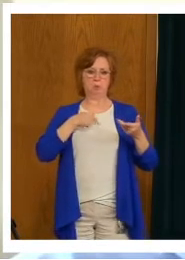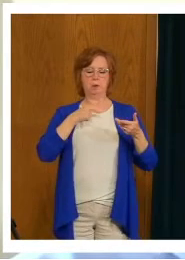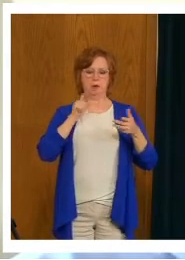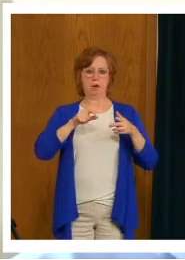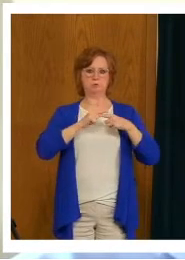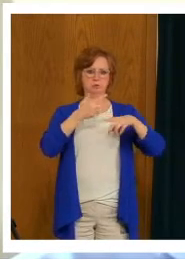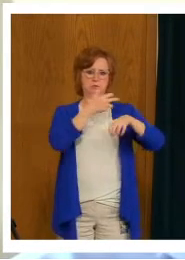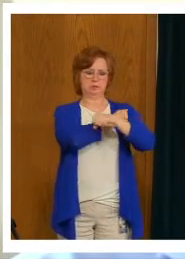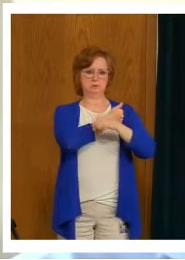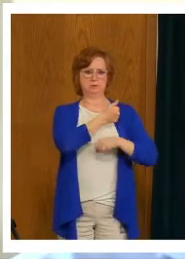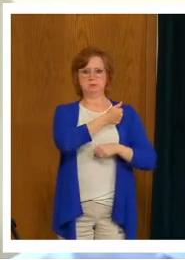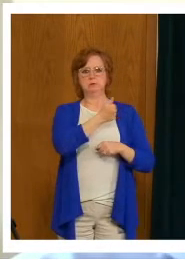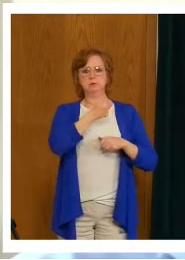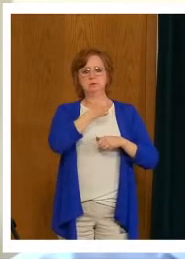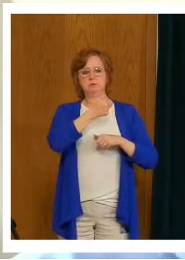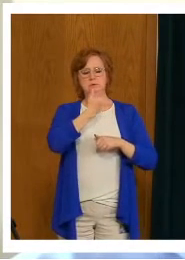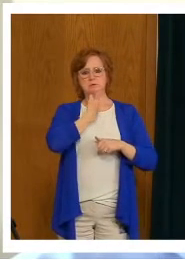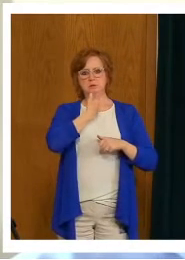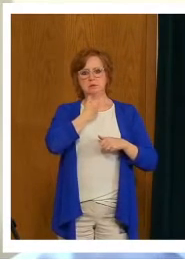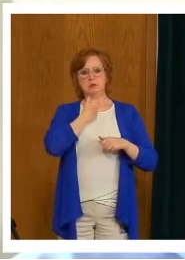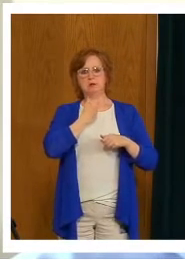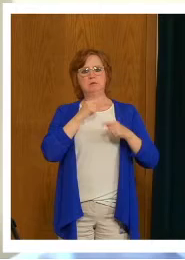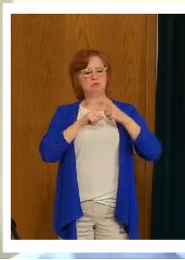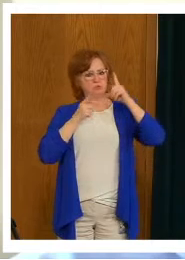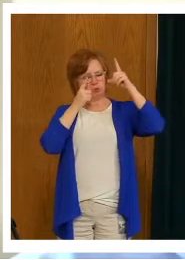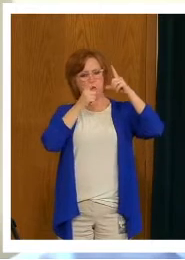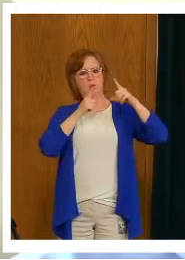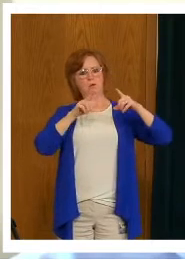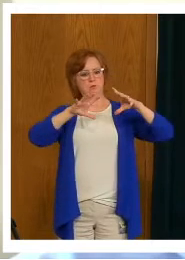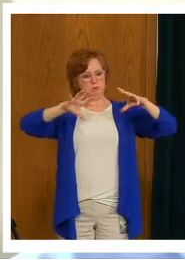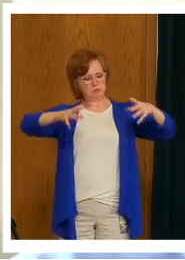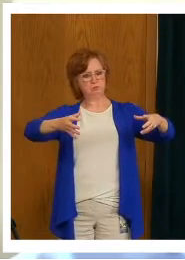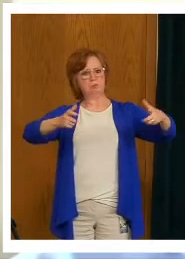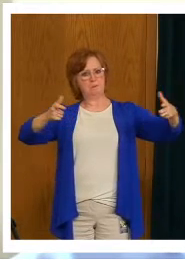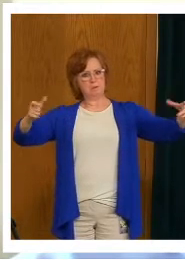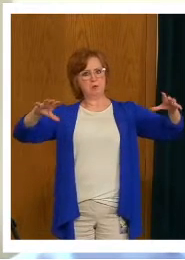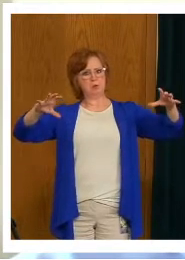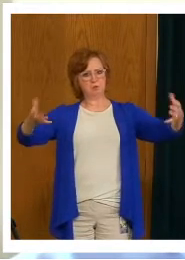of community immunity and a safe reopening.